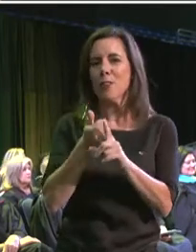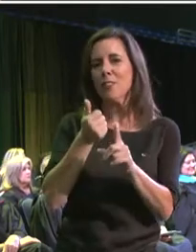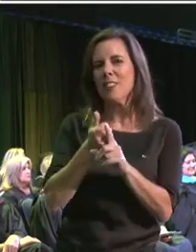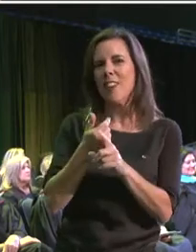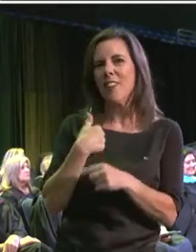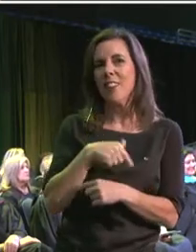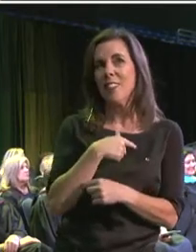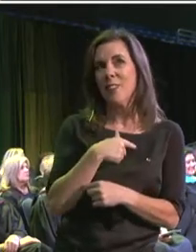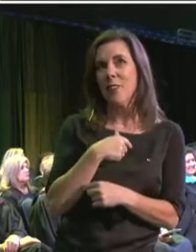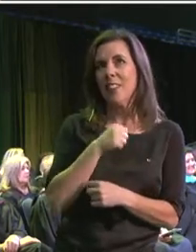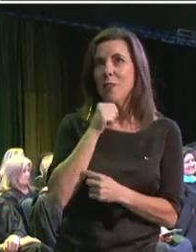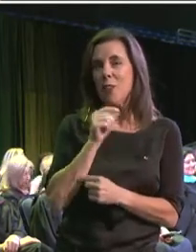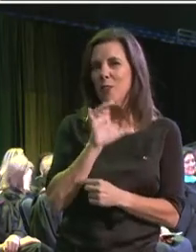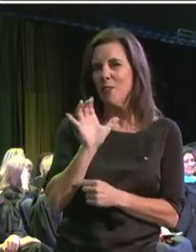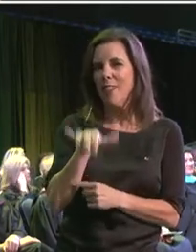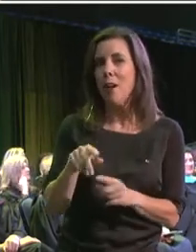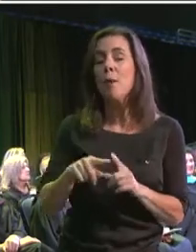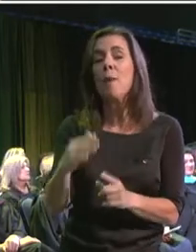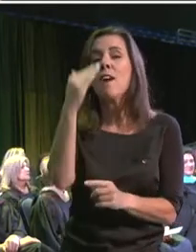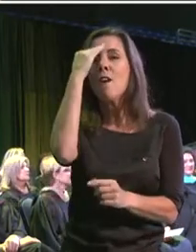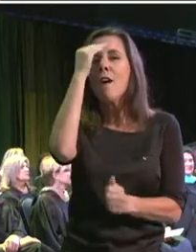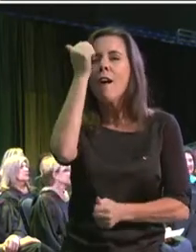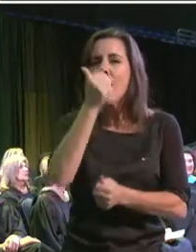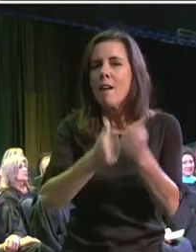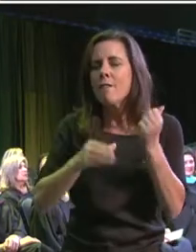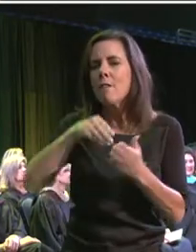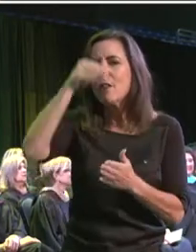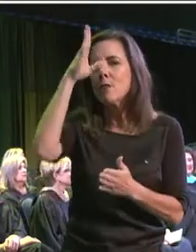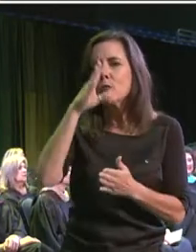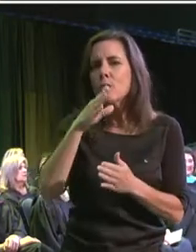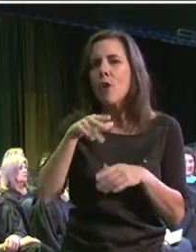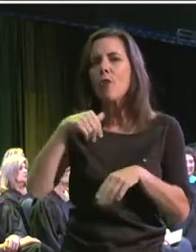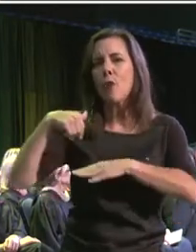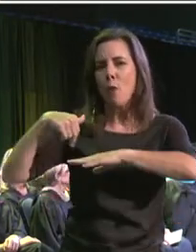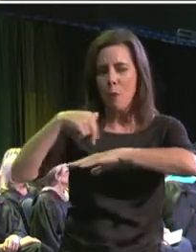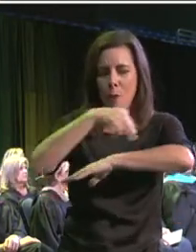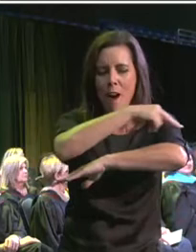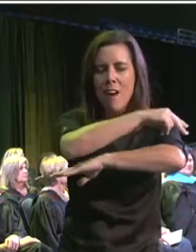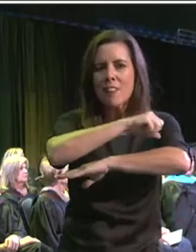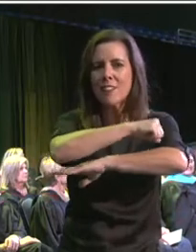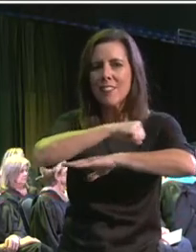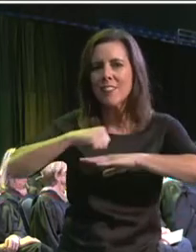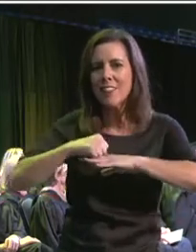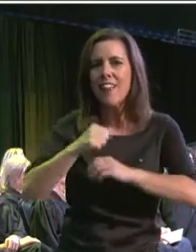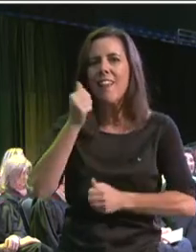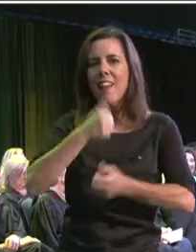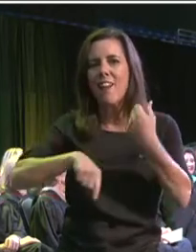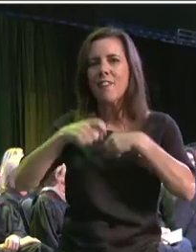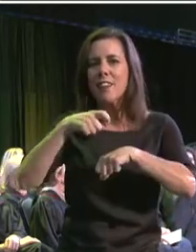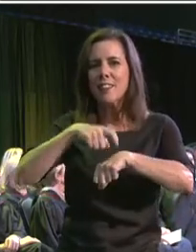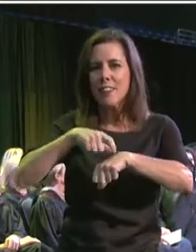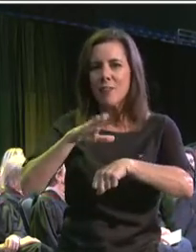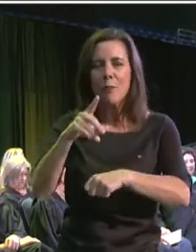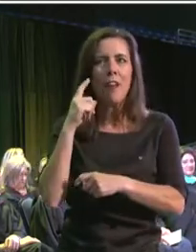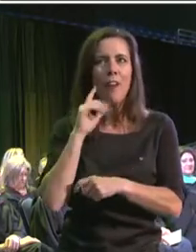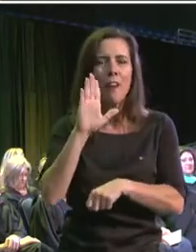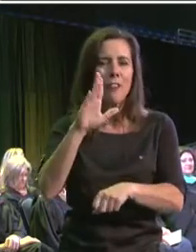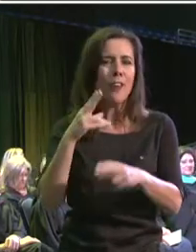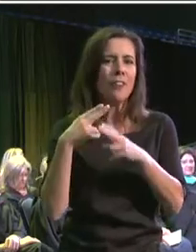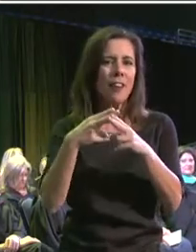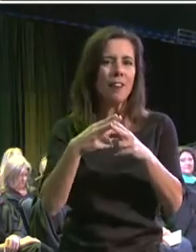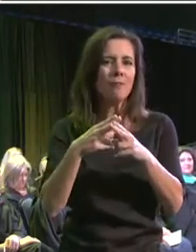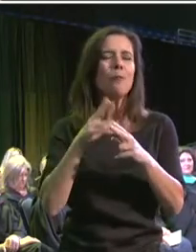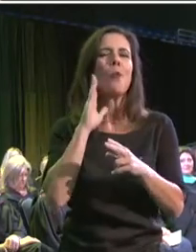what we do as parents, but know that every student that walks across the stage Every time their name is called, we are celebrating with